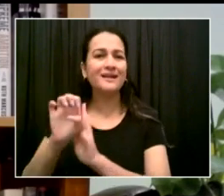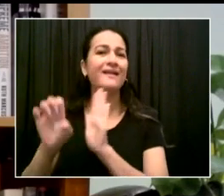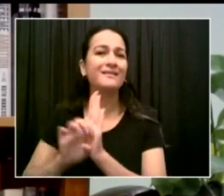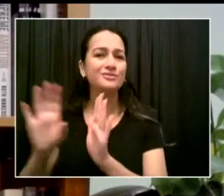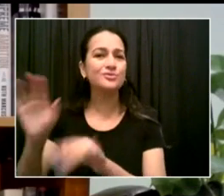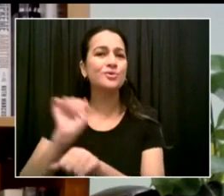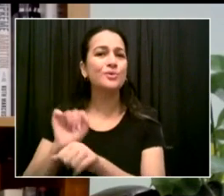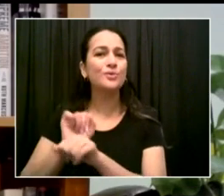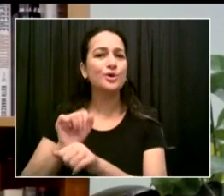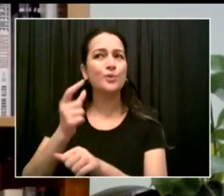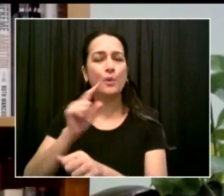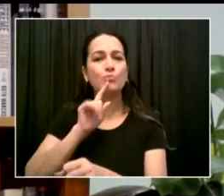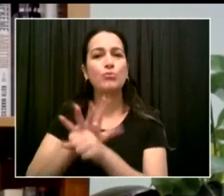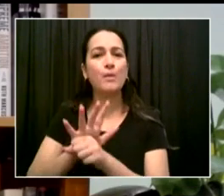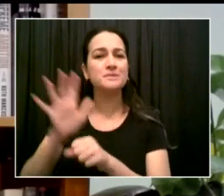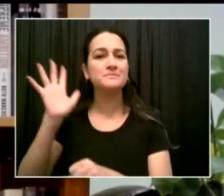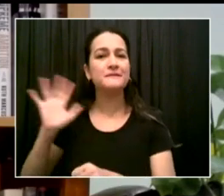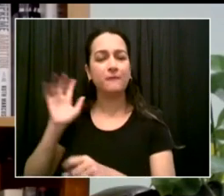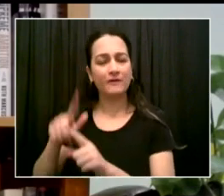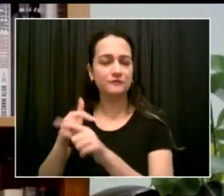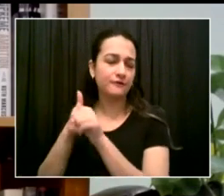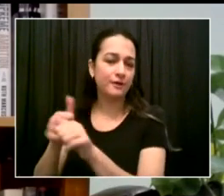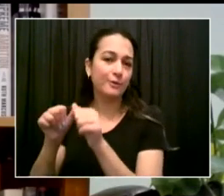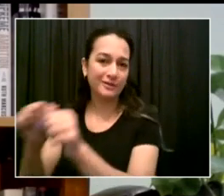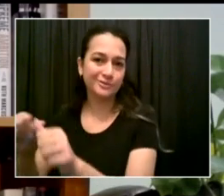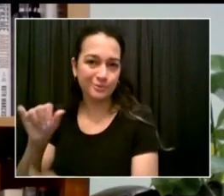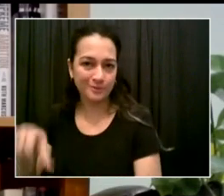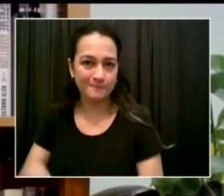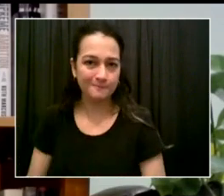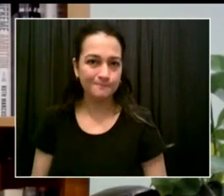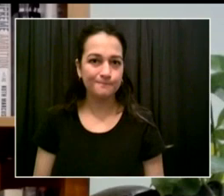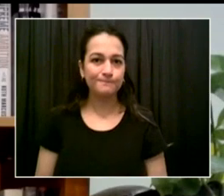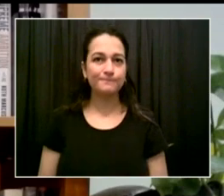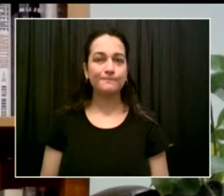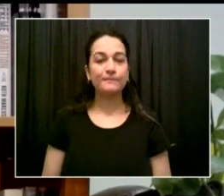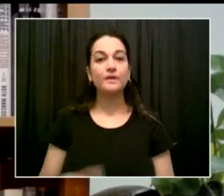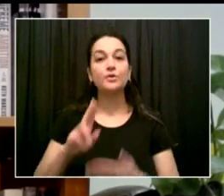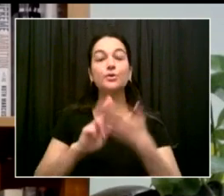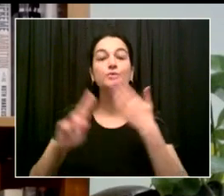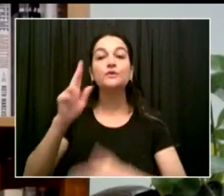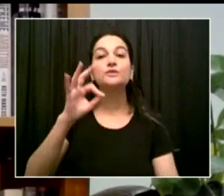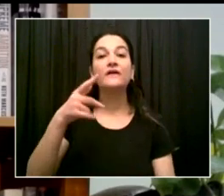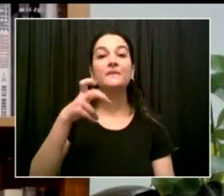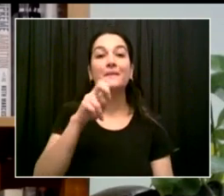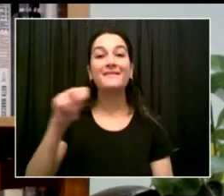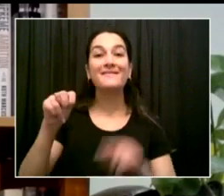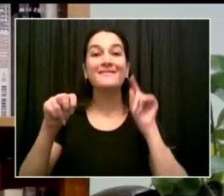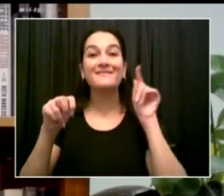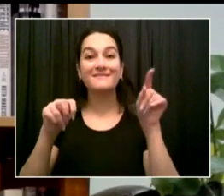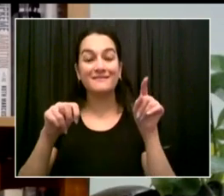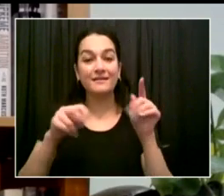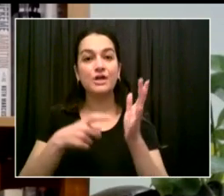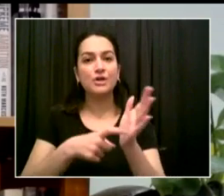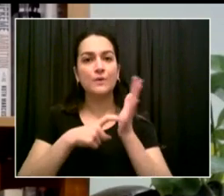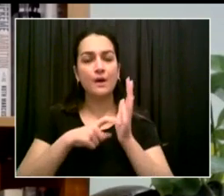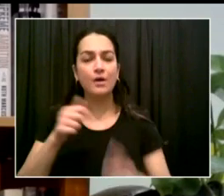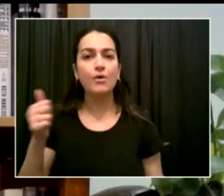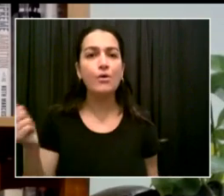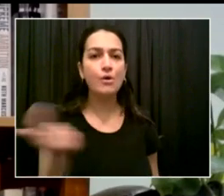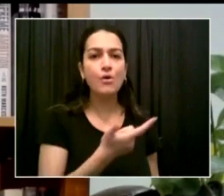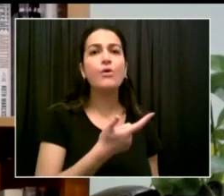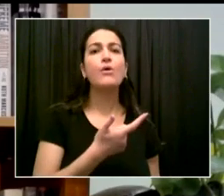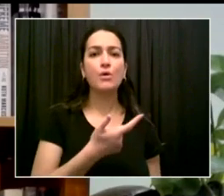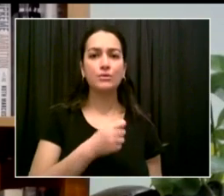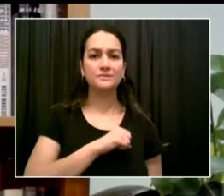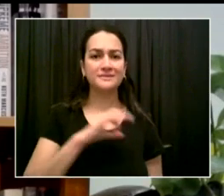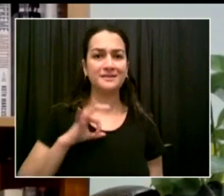by mandating its workers all get vaccinated too. Thank you, Mr. Mayor, for your courage and leadership on this, and